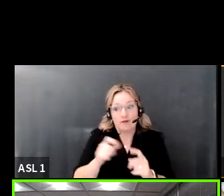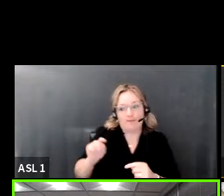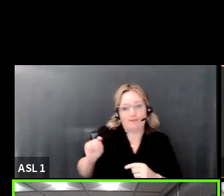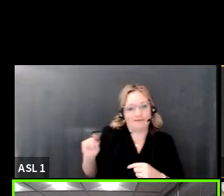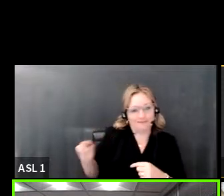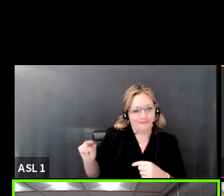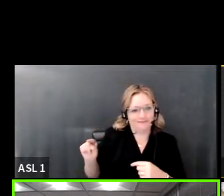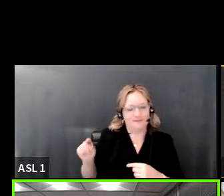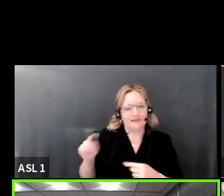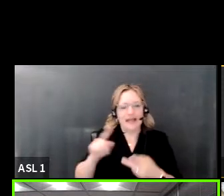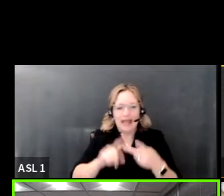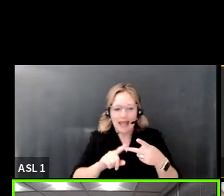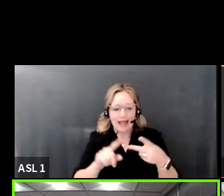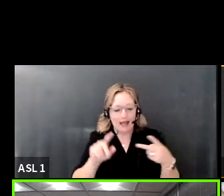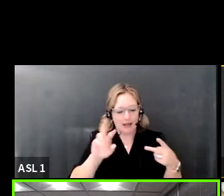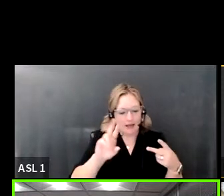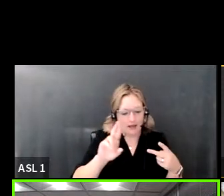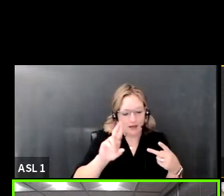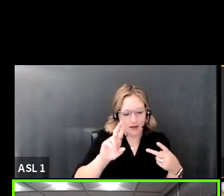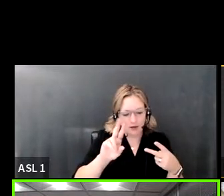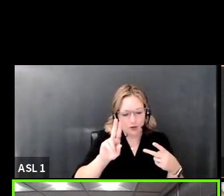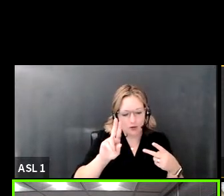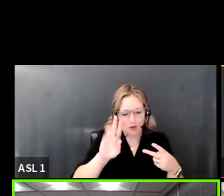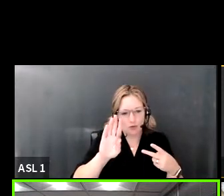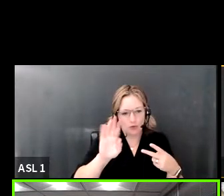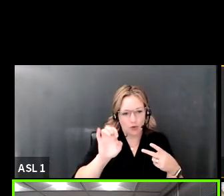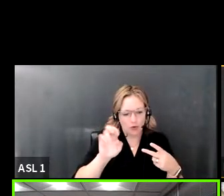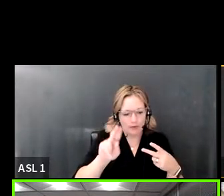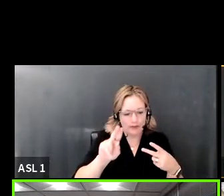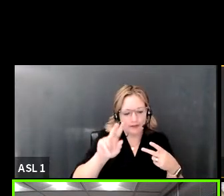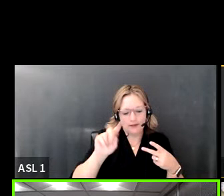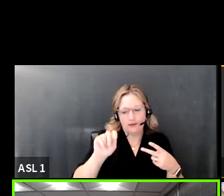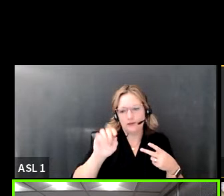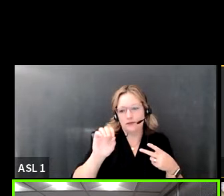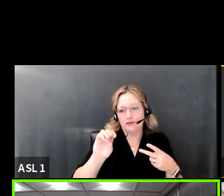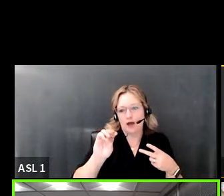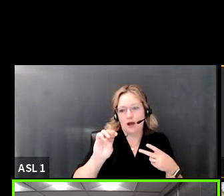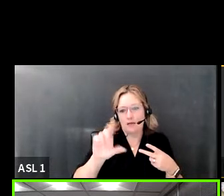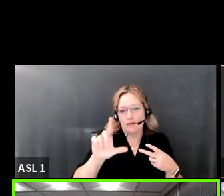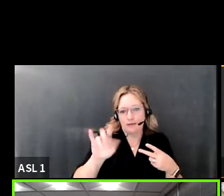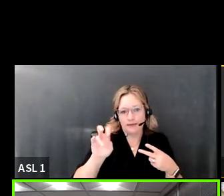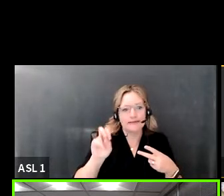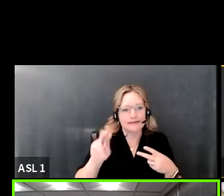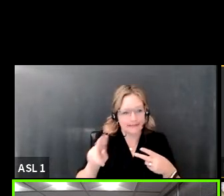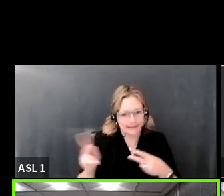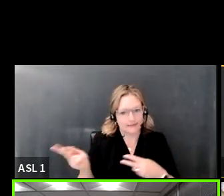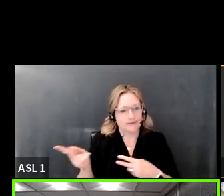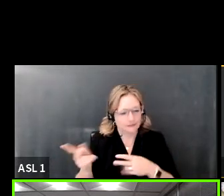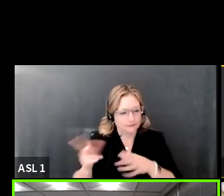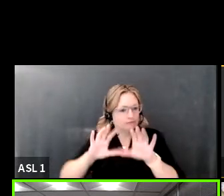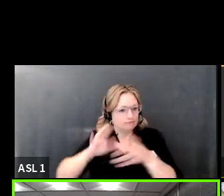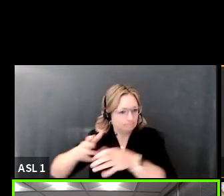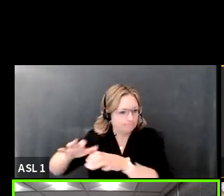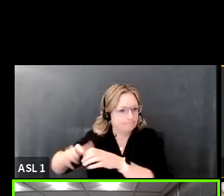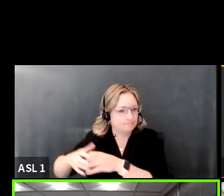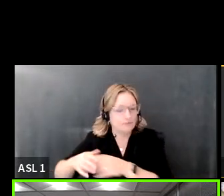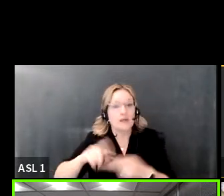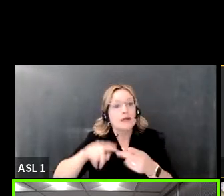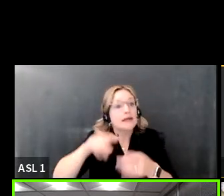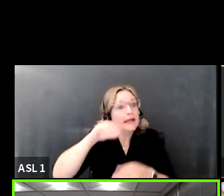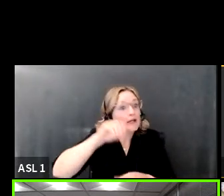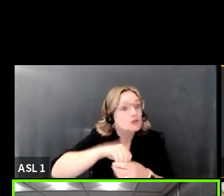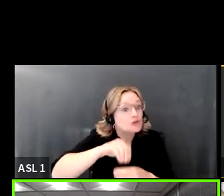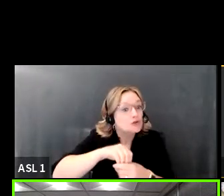and ruben tomlinson it's the cost of implementing those recommendations that are embedded in the majority of those internal